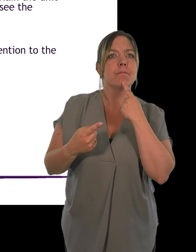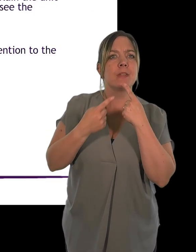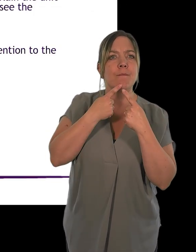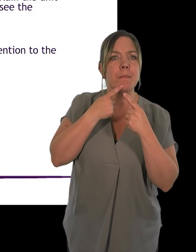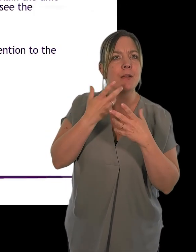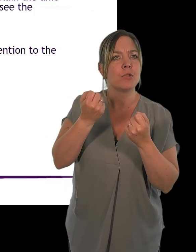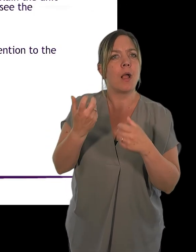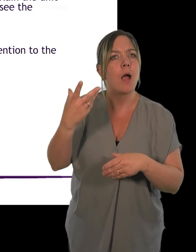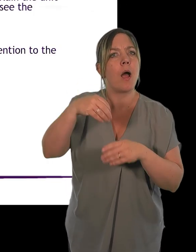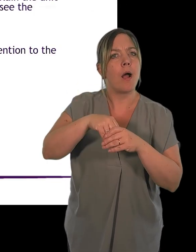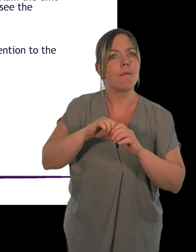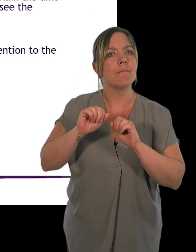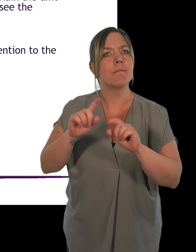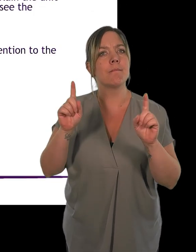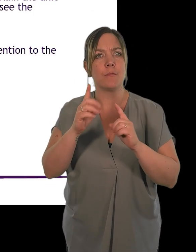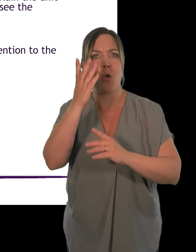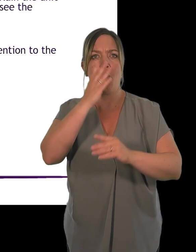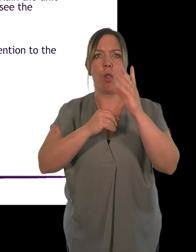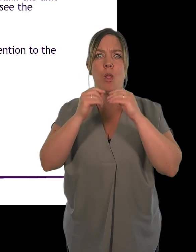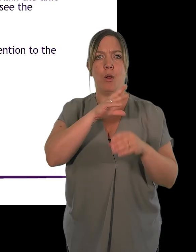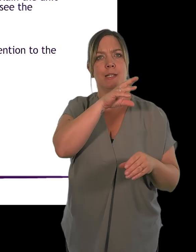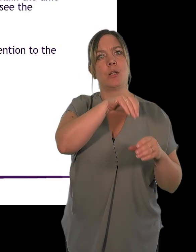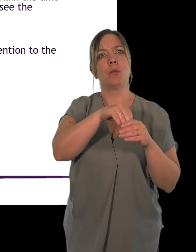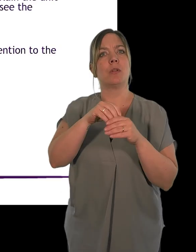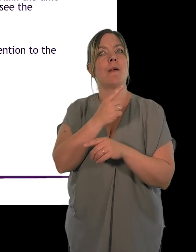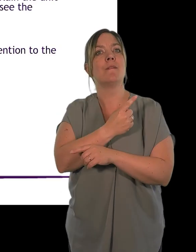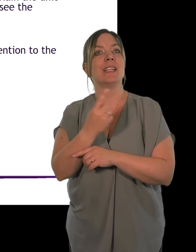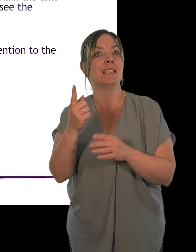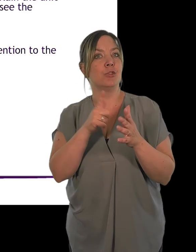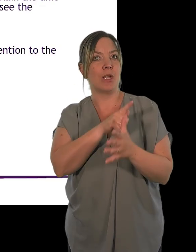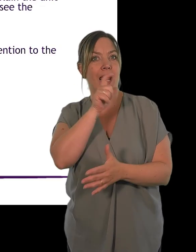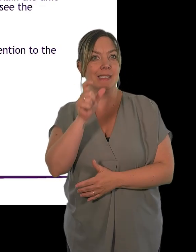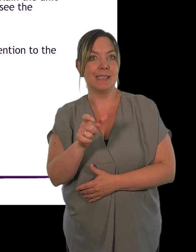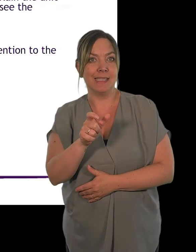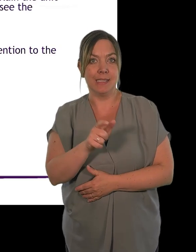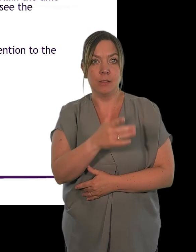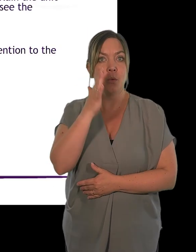don't hesitate to ask your facilitator or tutor.